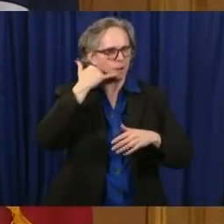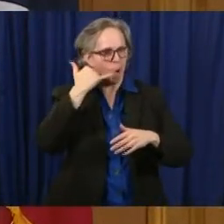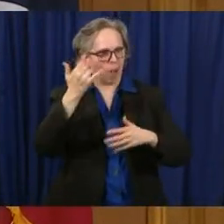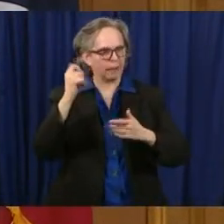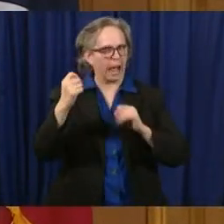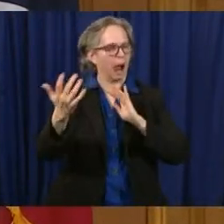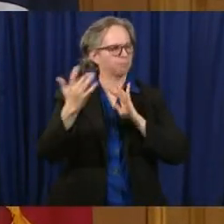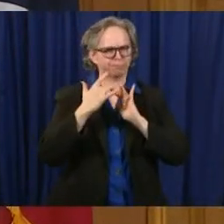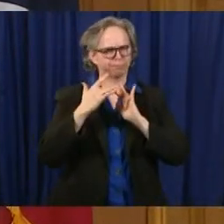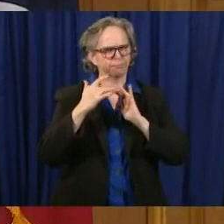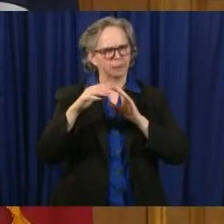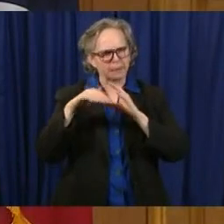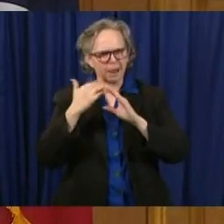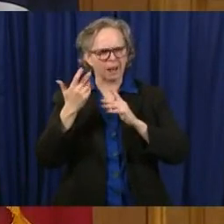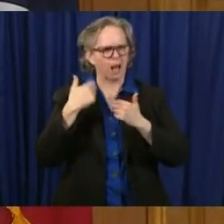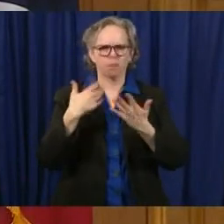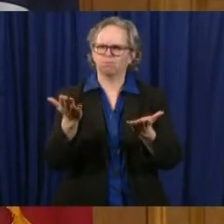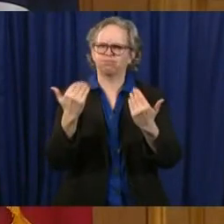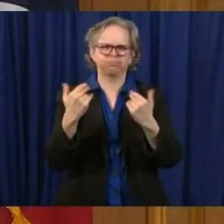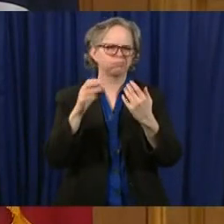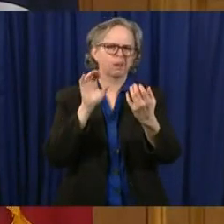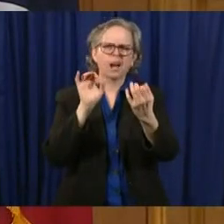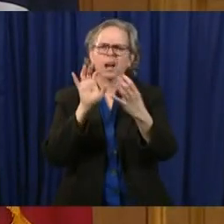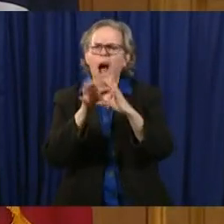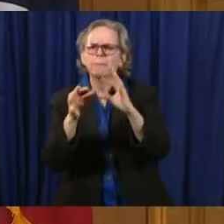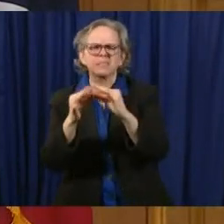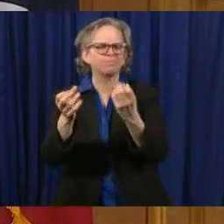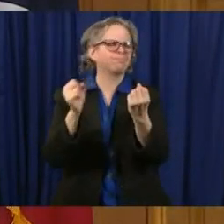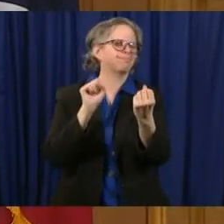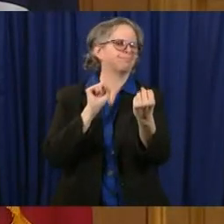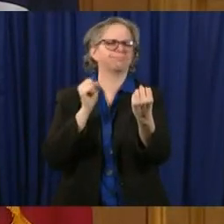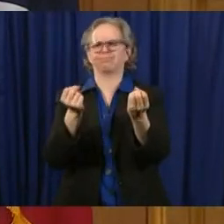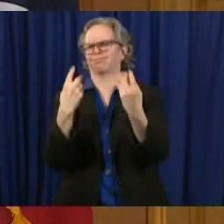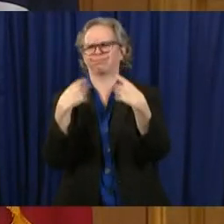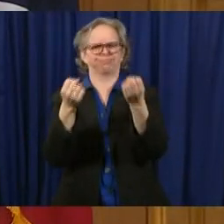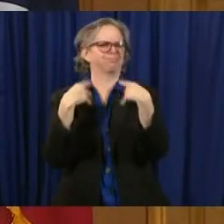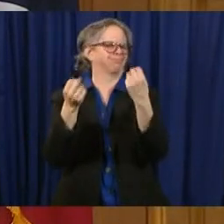welcome their comments and I welcome their thoughts.